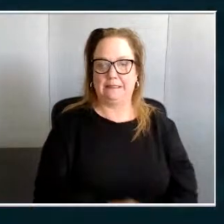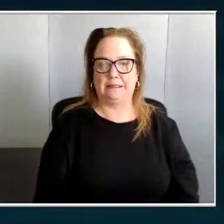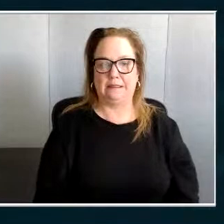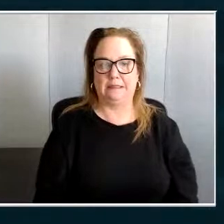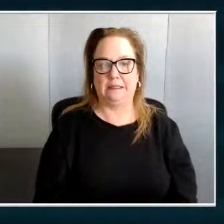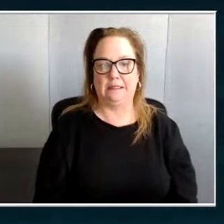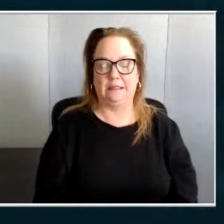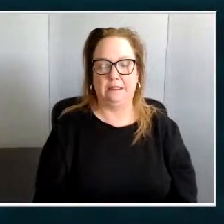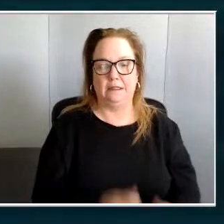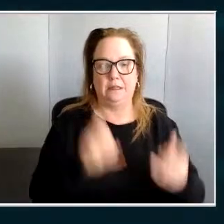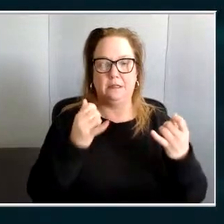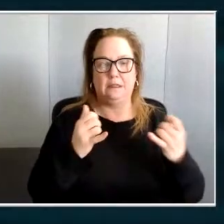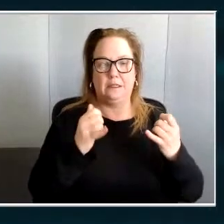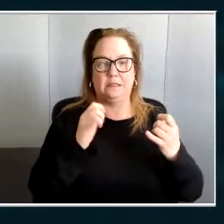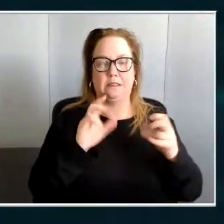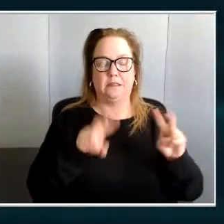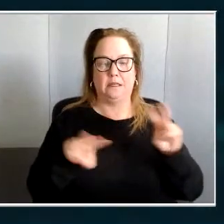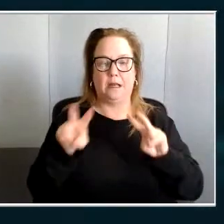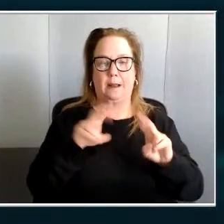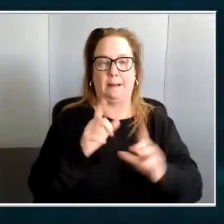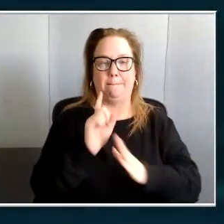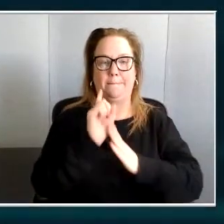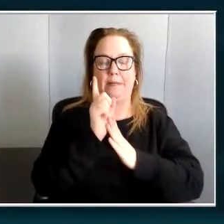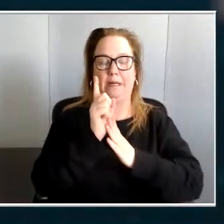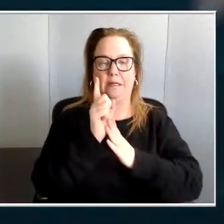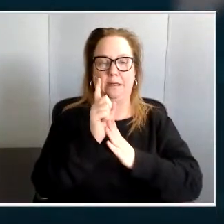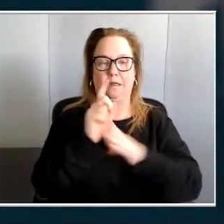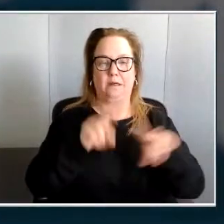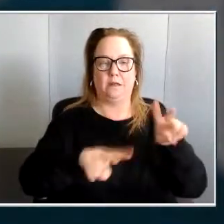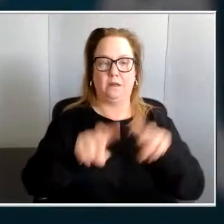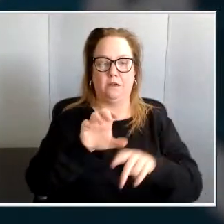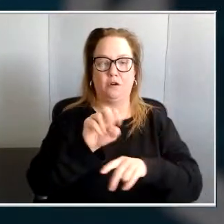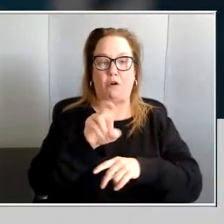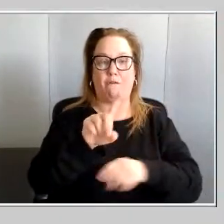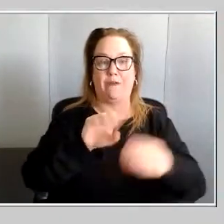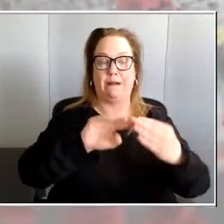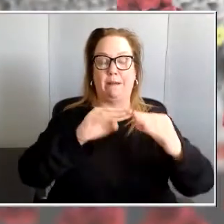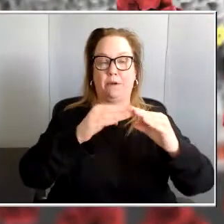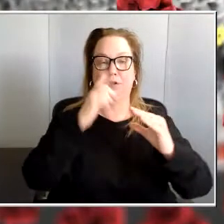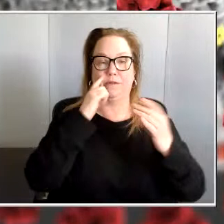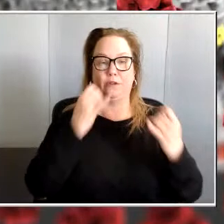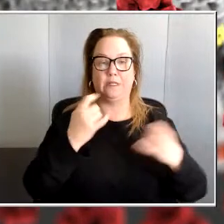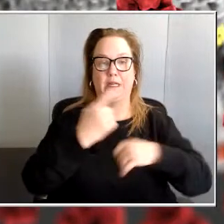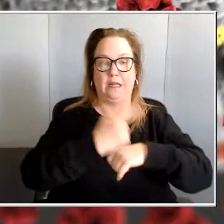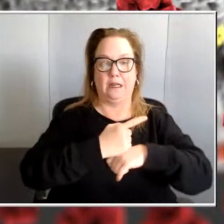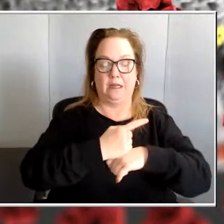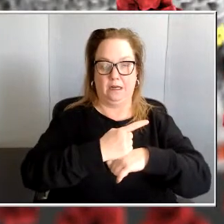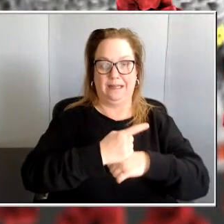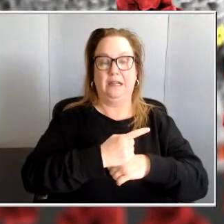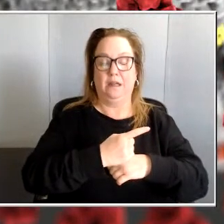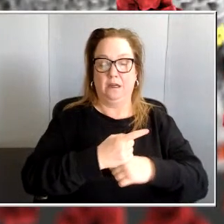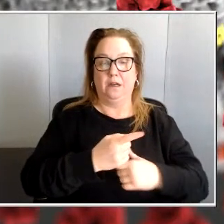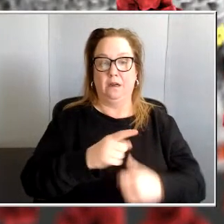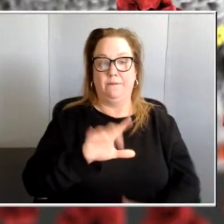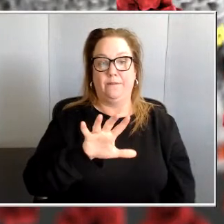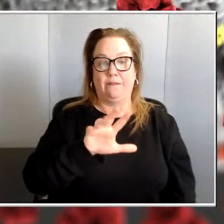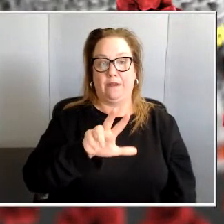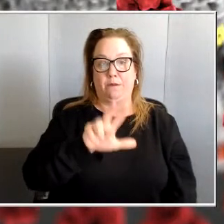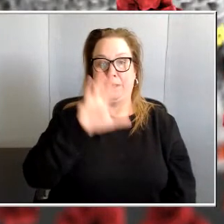right now, let's take a little minute to take a look at our COVID count for today. So we have 53